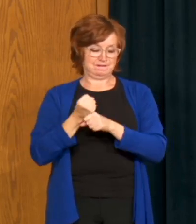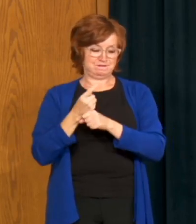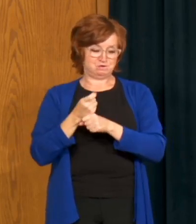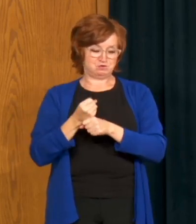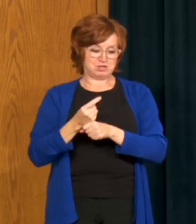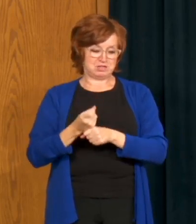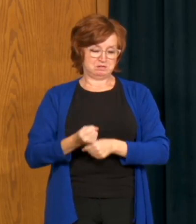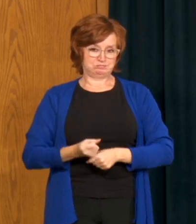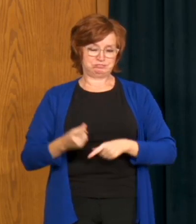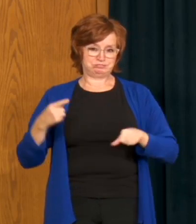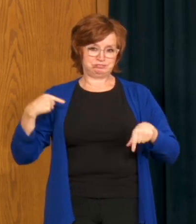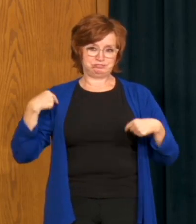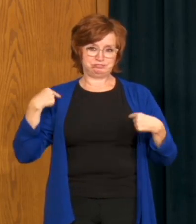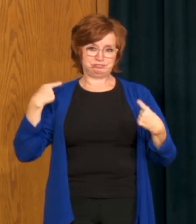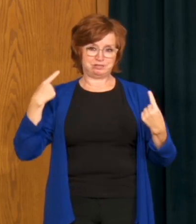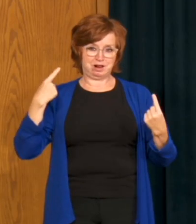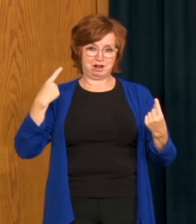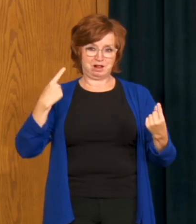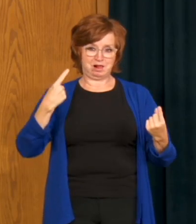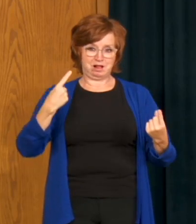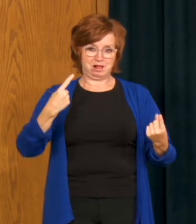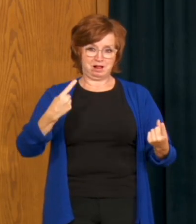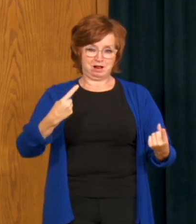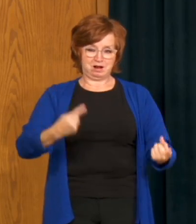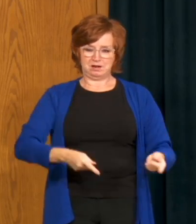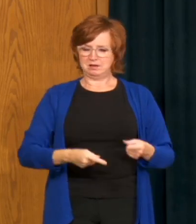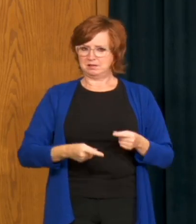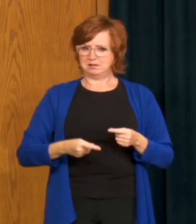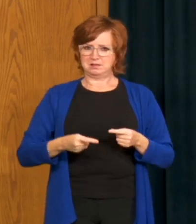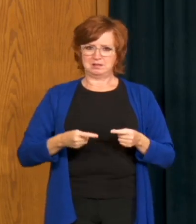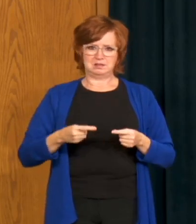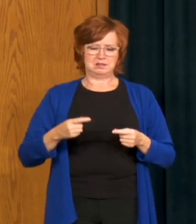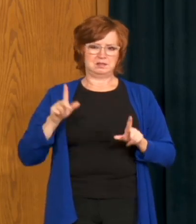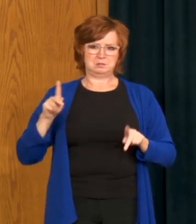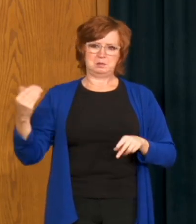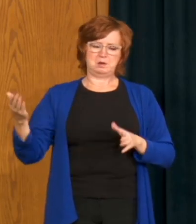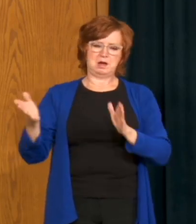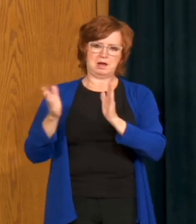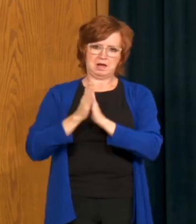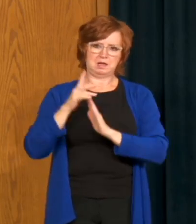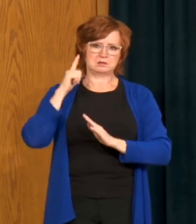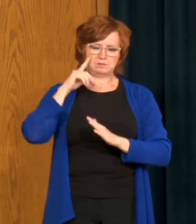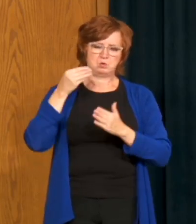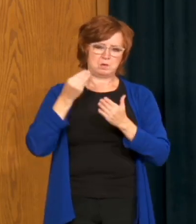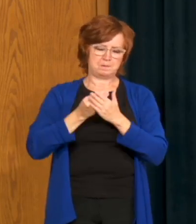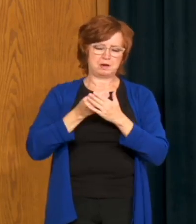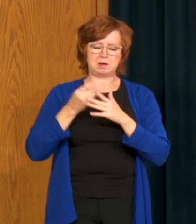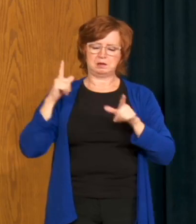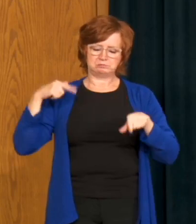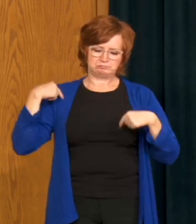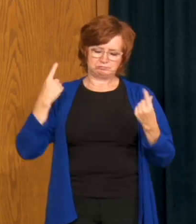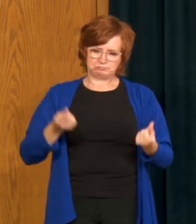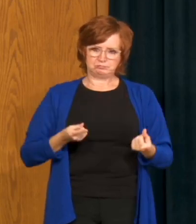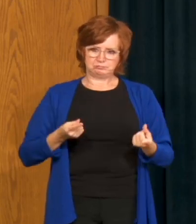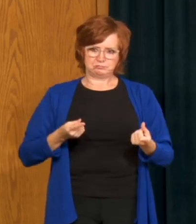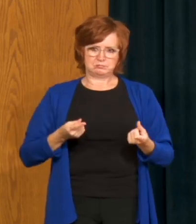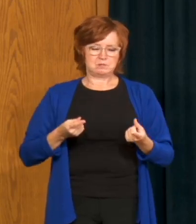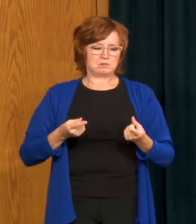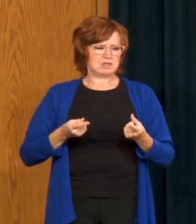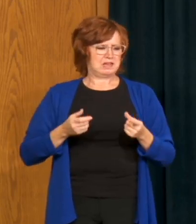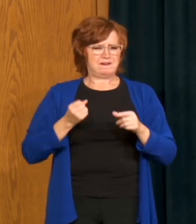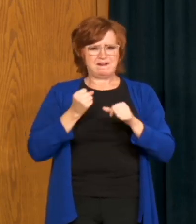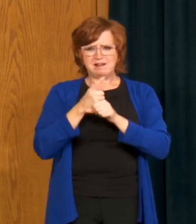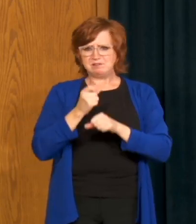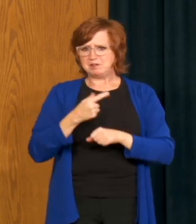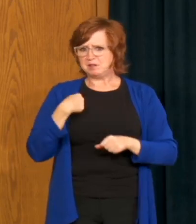that government has been here. And there's decisions that we make through our budgetary allocations each and every year